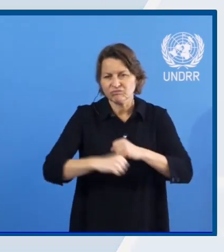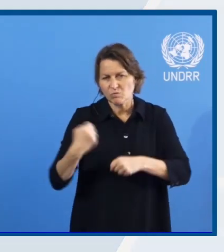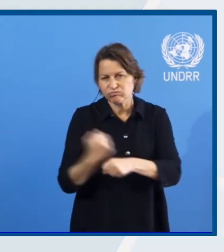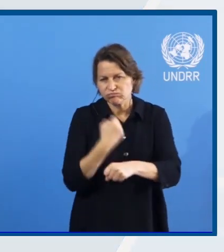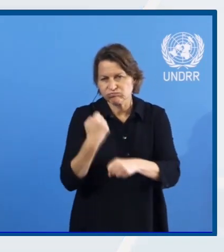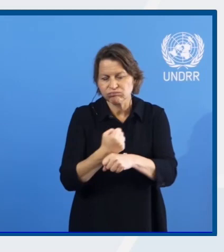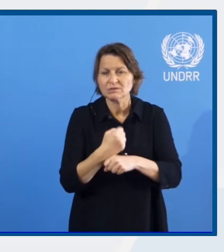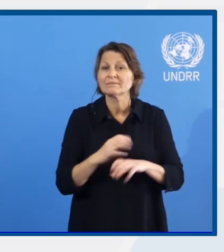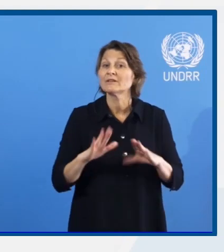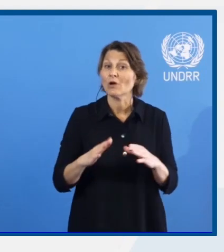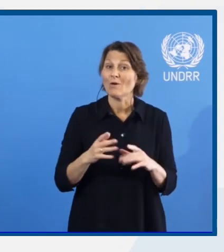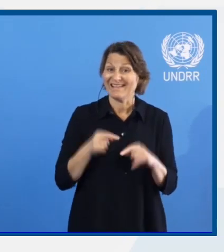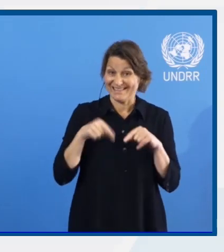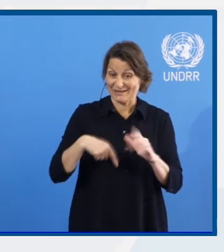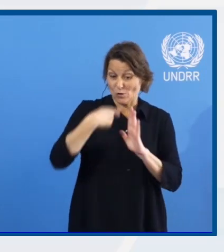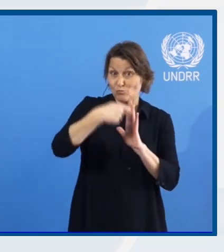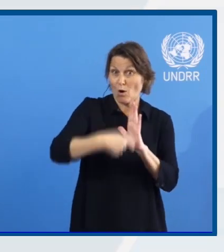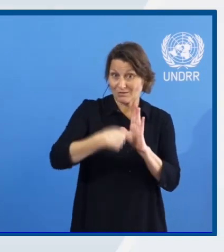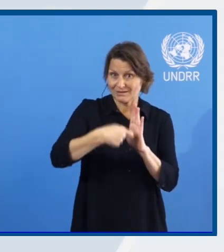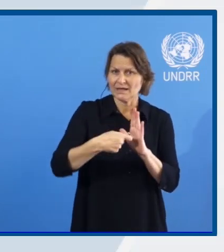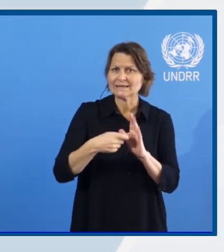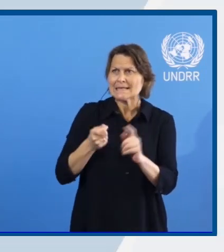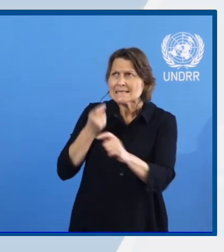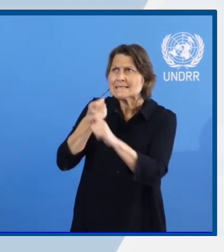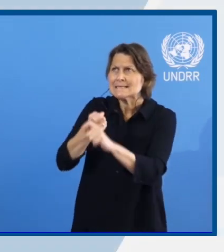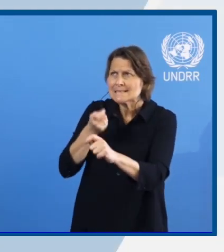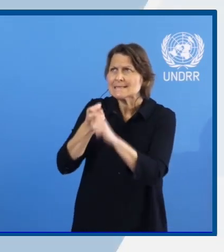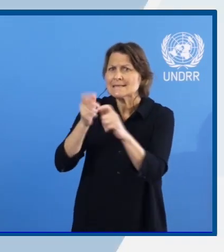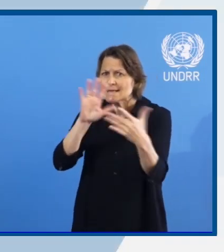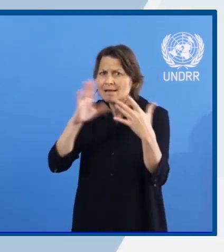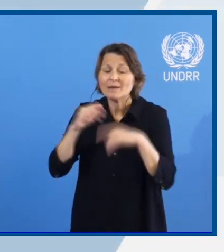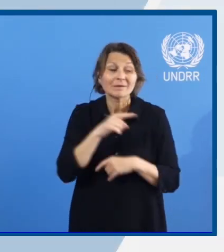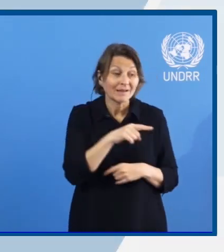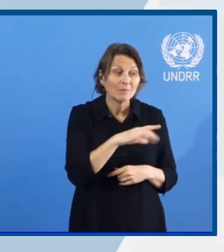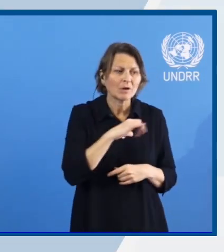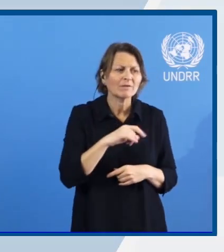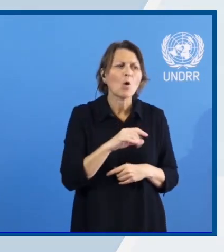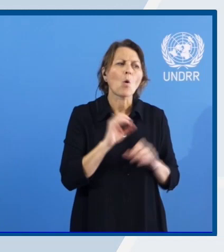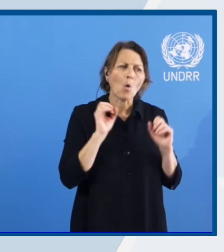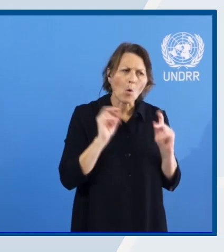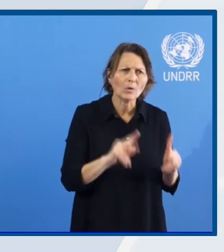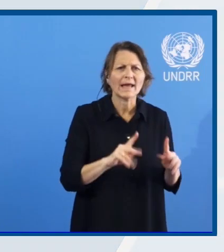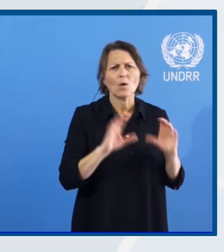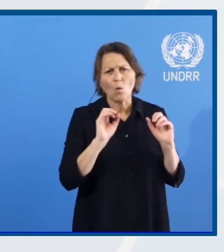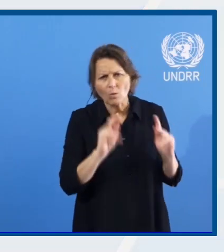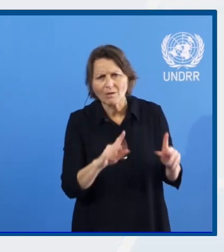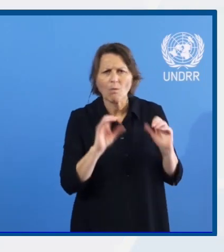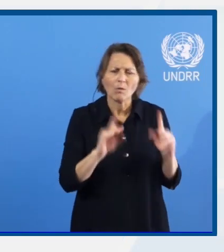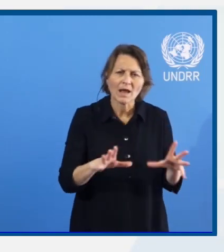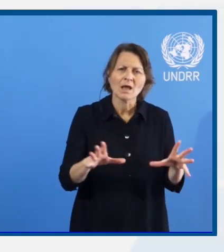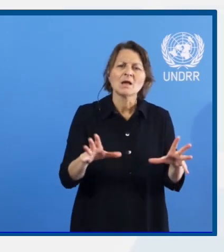to make adaptation projects more appealing to the private sector, and to make sure that they